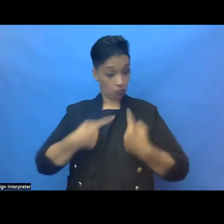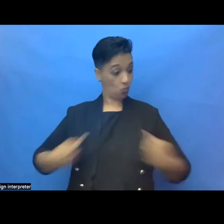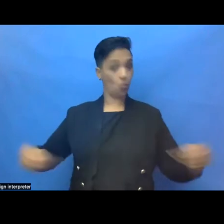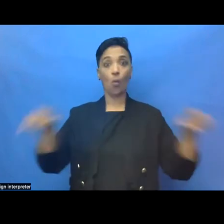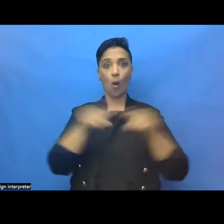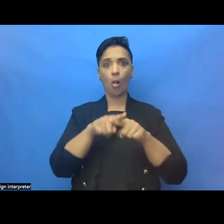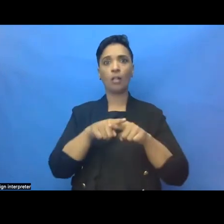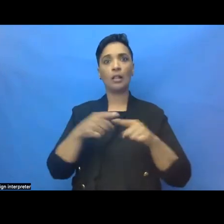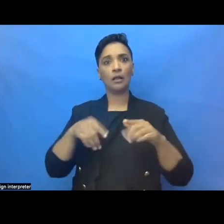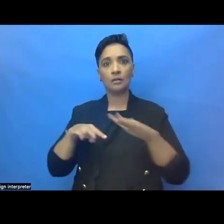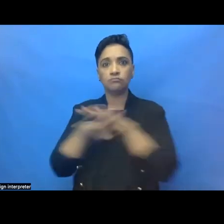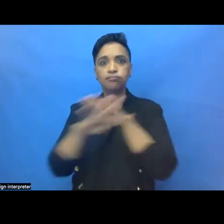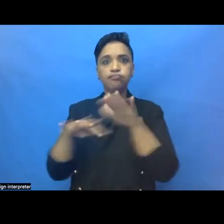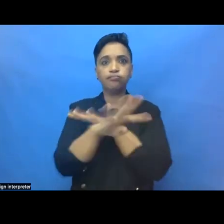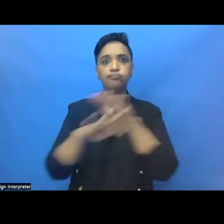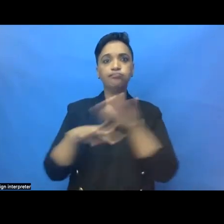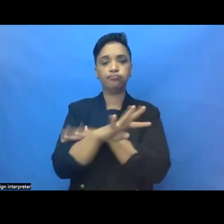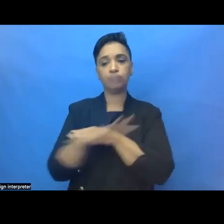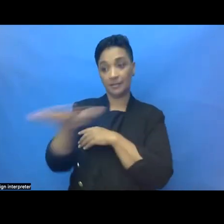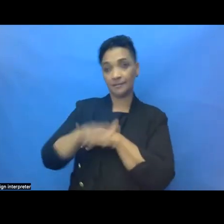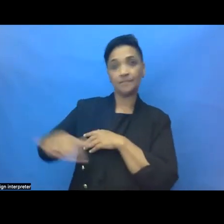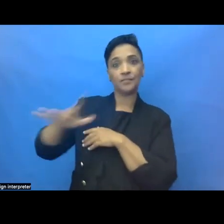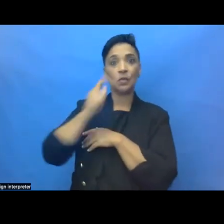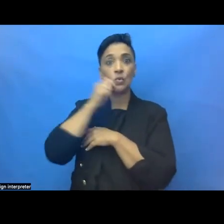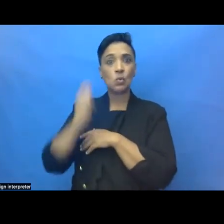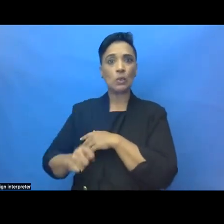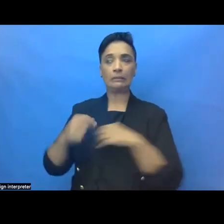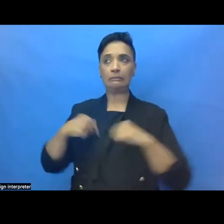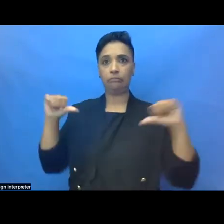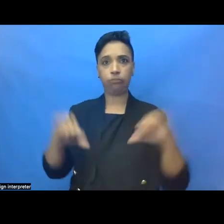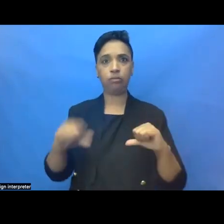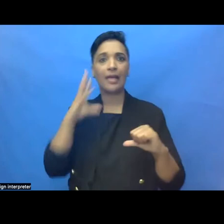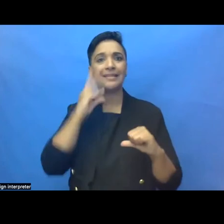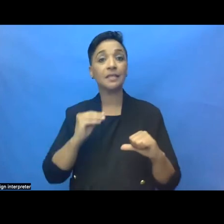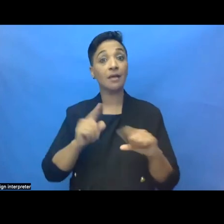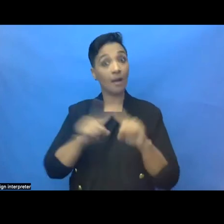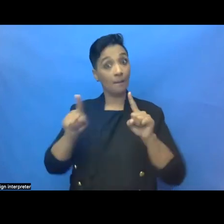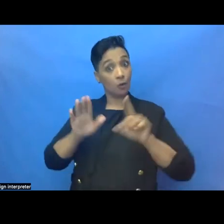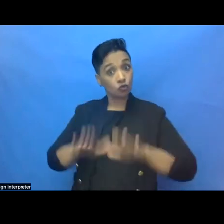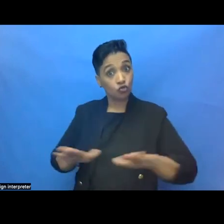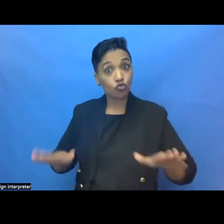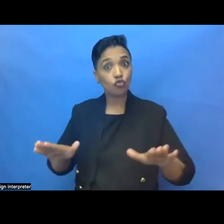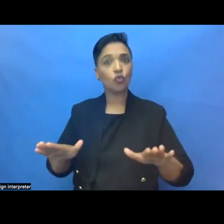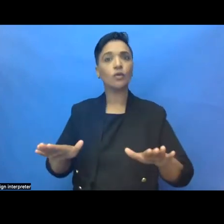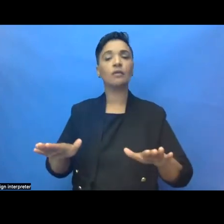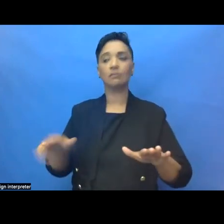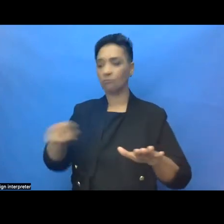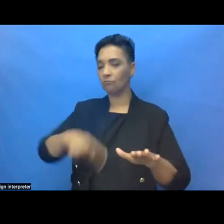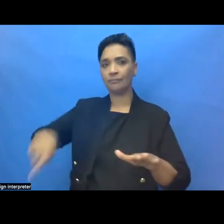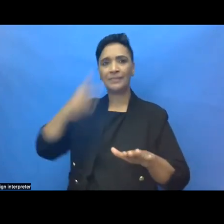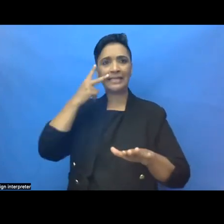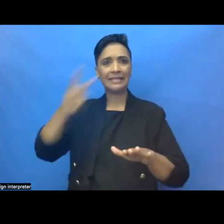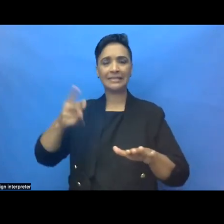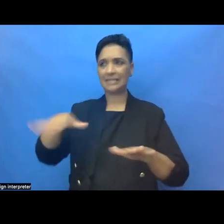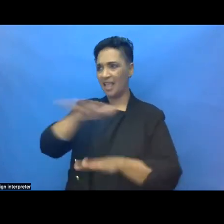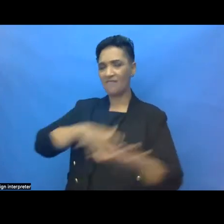evacuated rapidly from hotspots in Ukraine experienced, but for these children, when they were in an unfamiliar